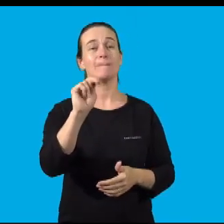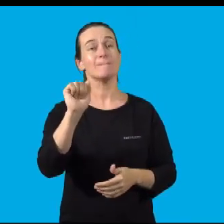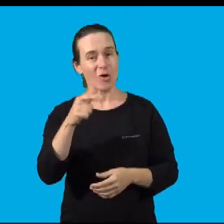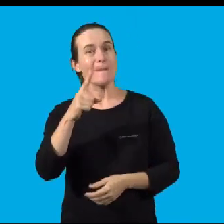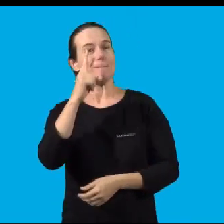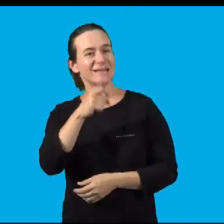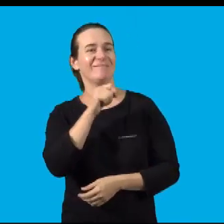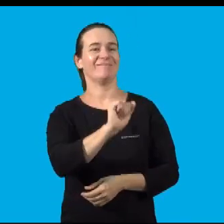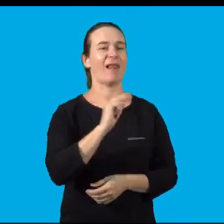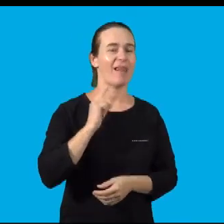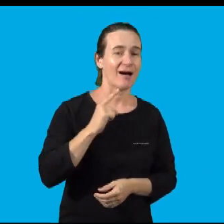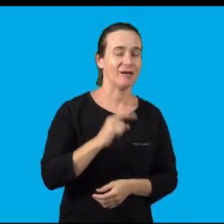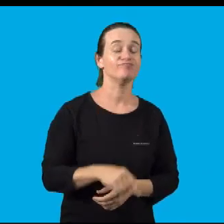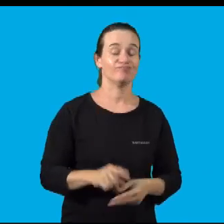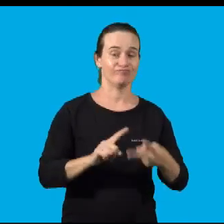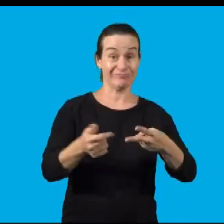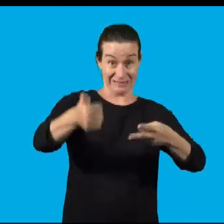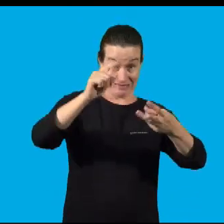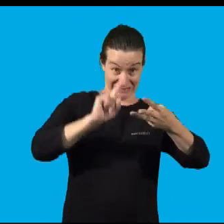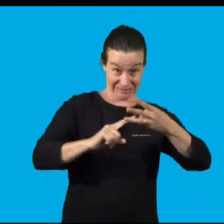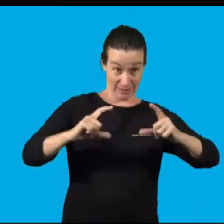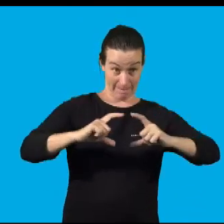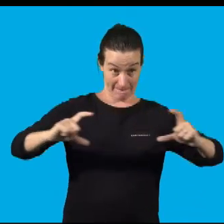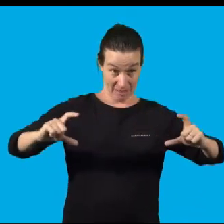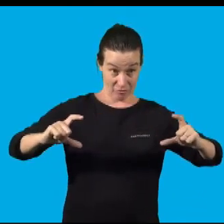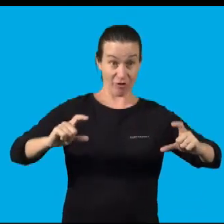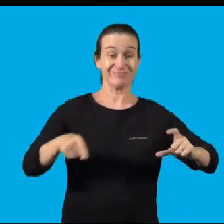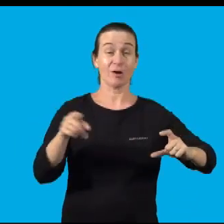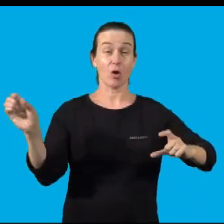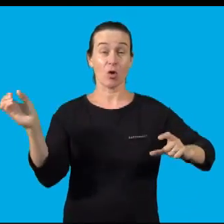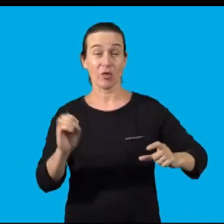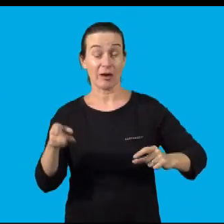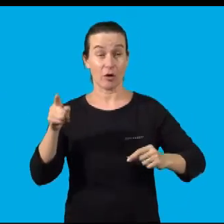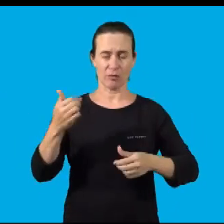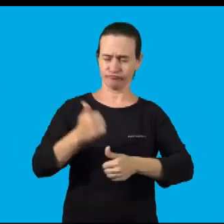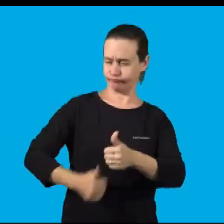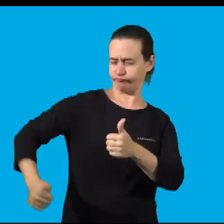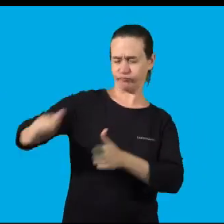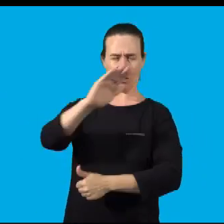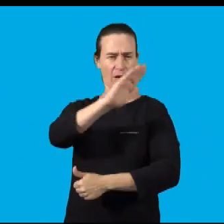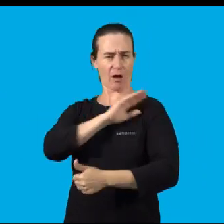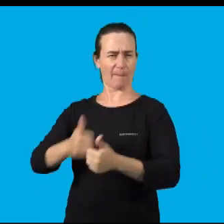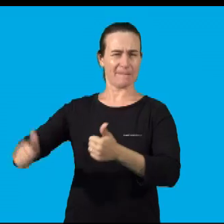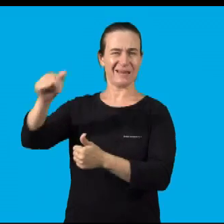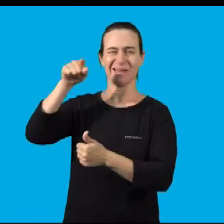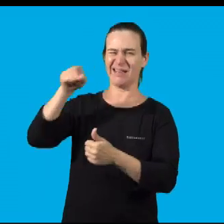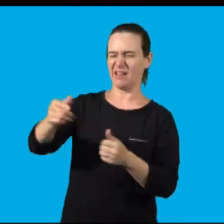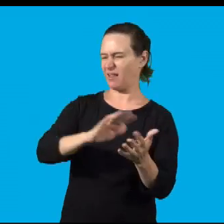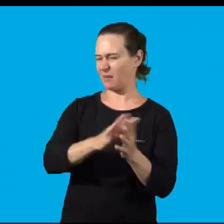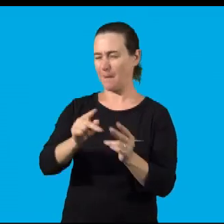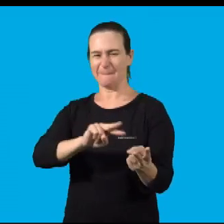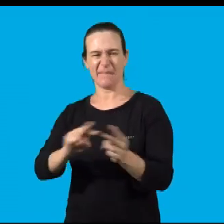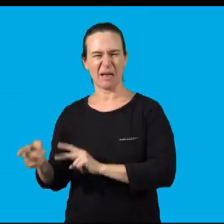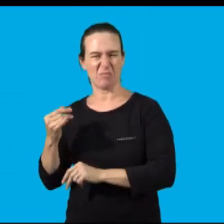deceit. And thirdly, Othello's fall from a level-headed army general to a jealous and